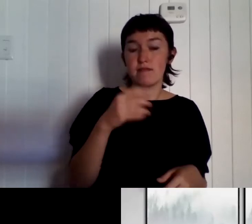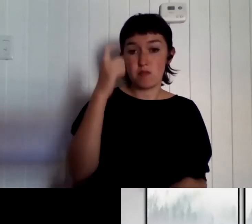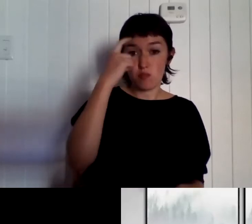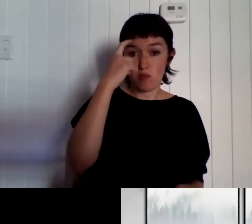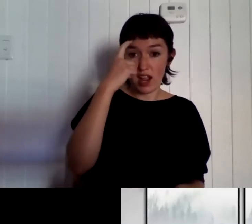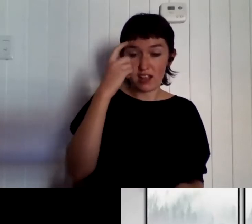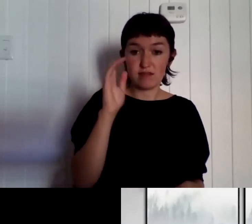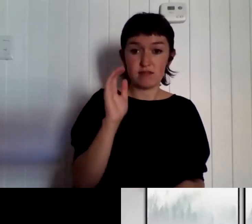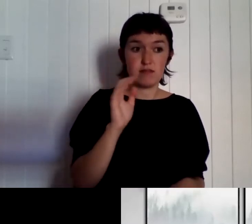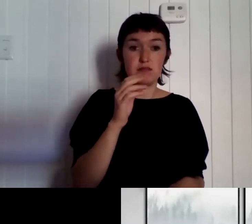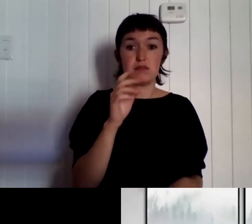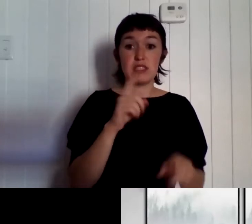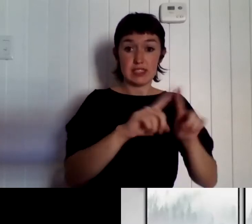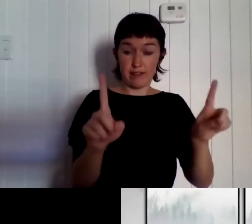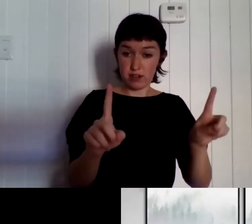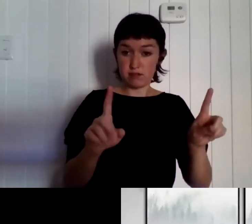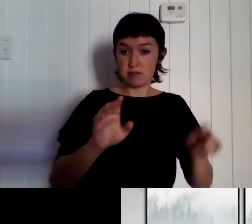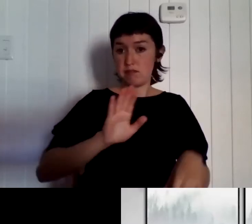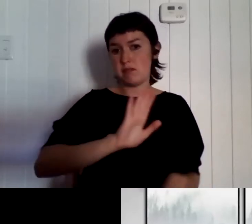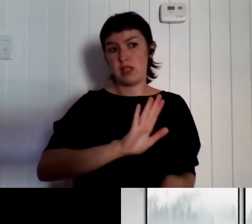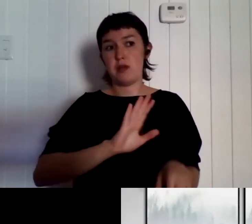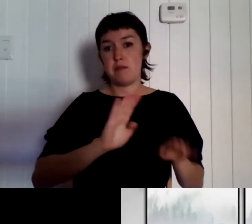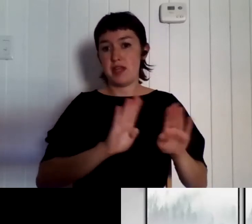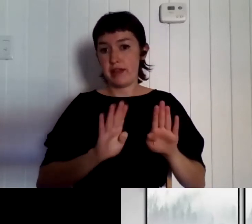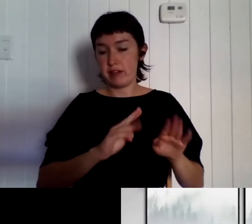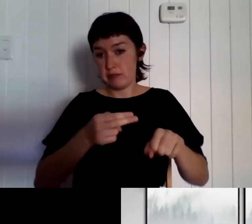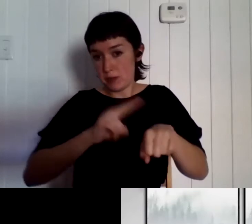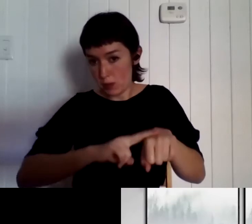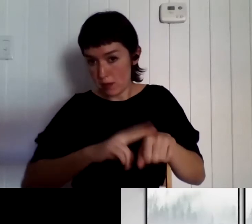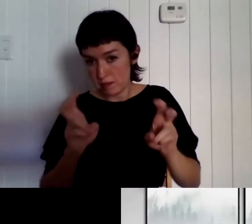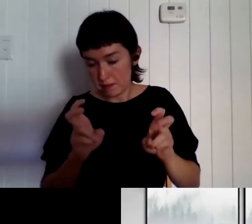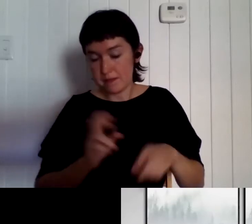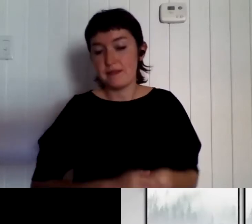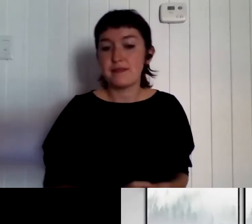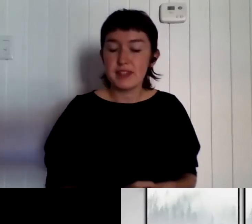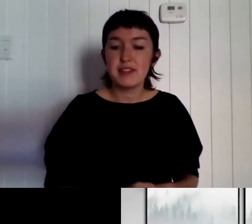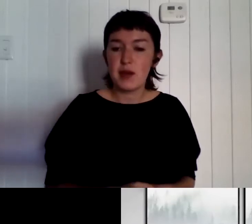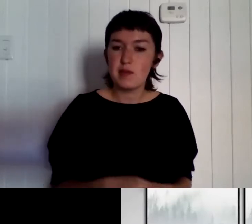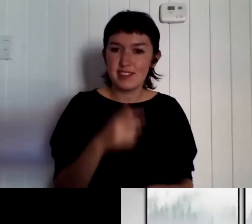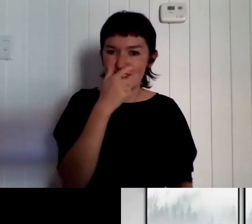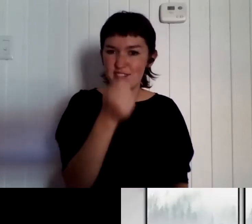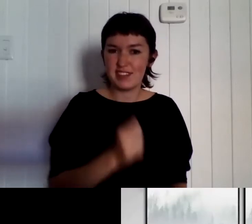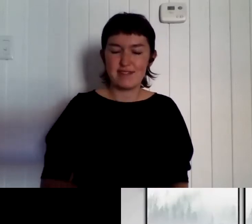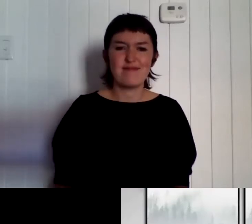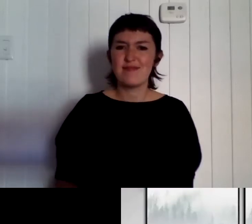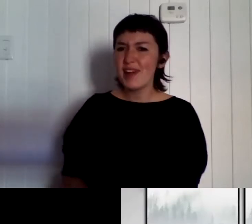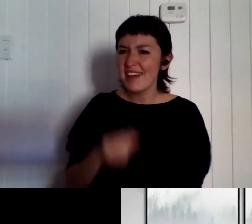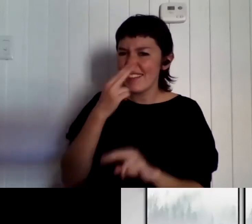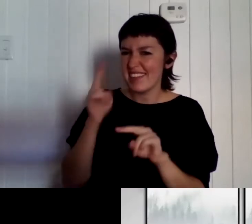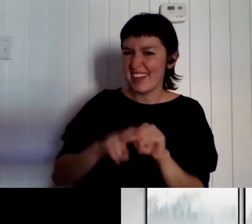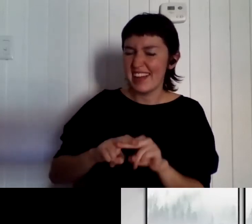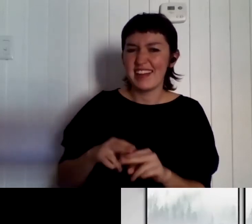behavioral consequence. And that's a surprising, fun thing to grapple with in research. That's really fun. One time I